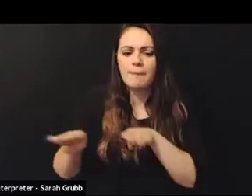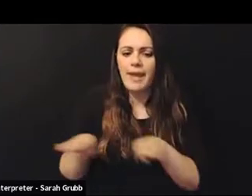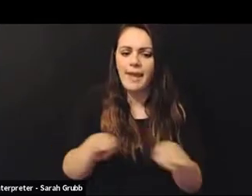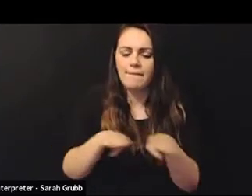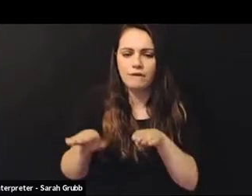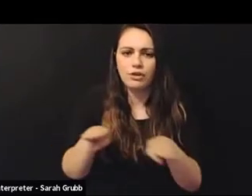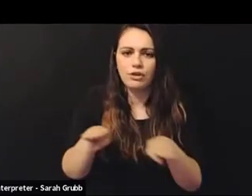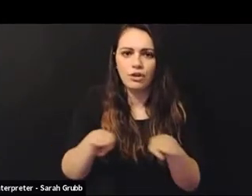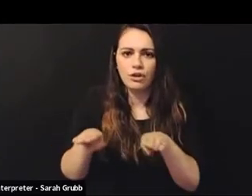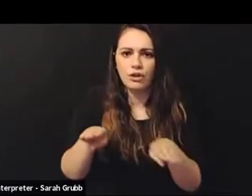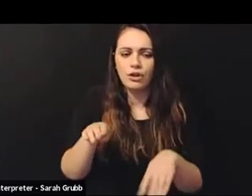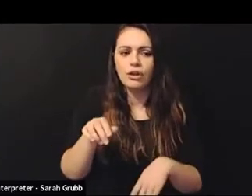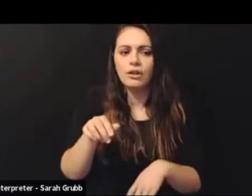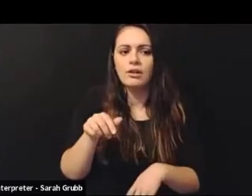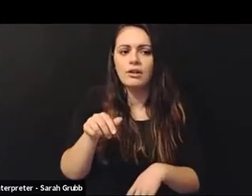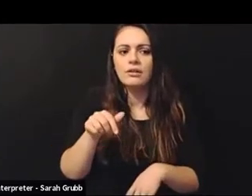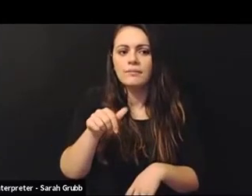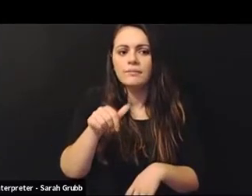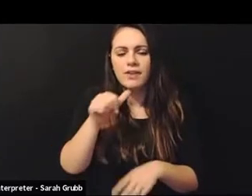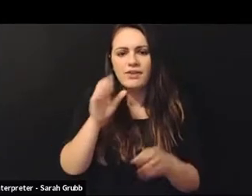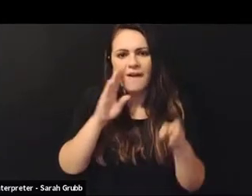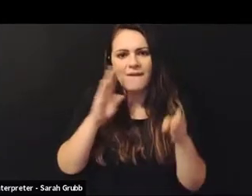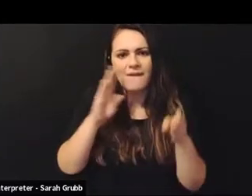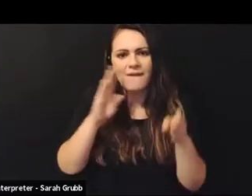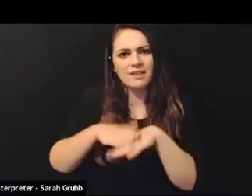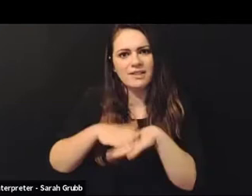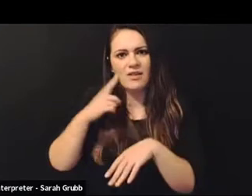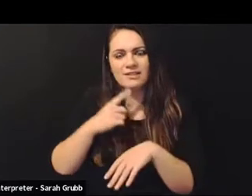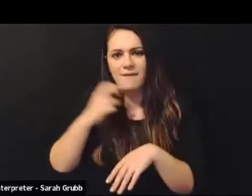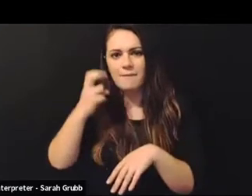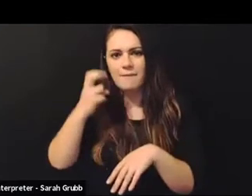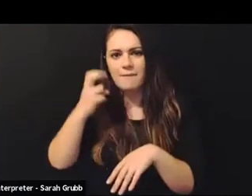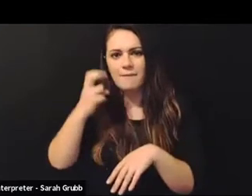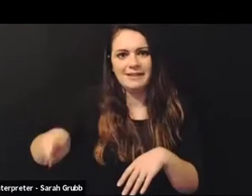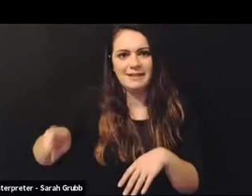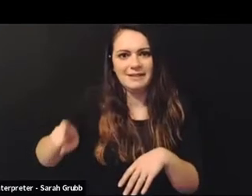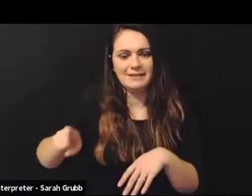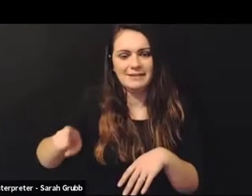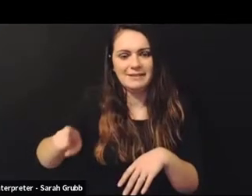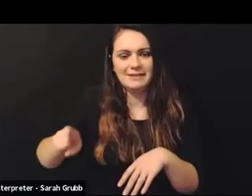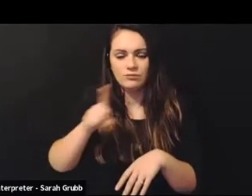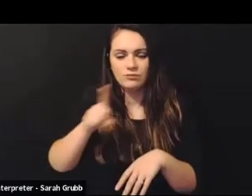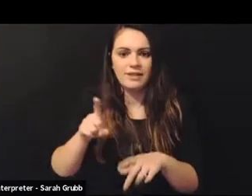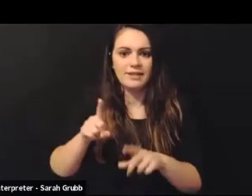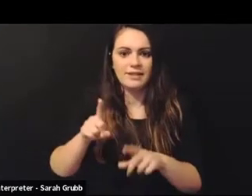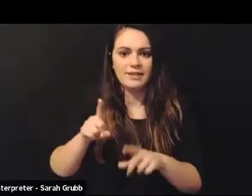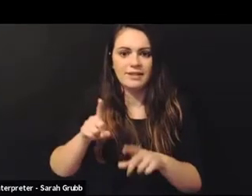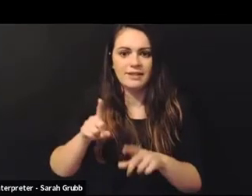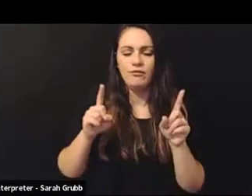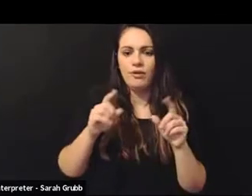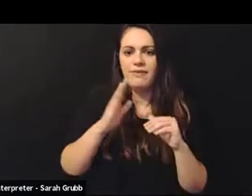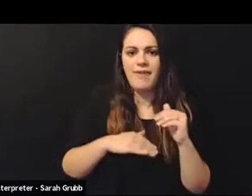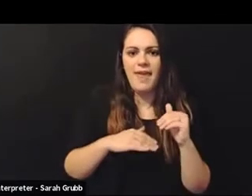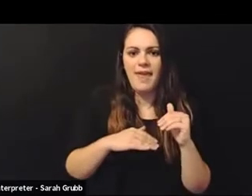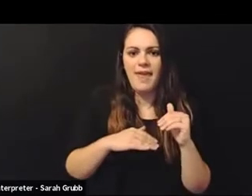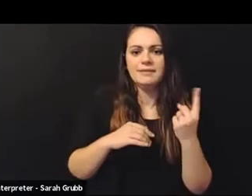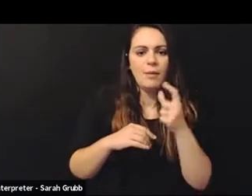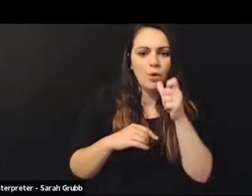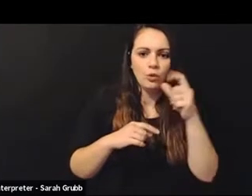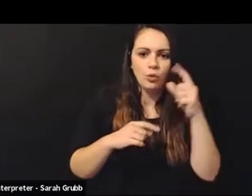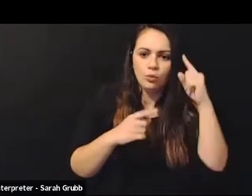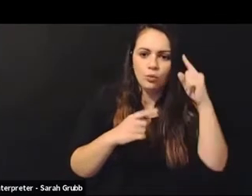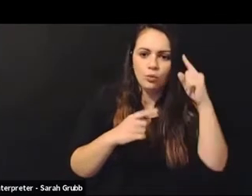needs of children with deafblindness, which are very unique and different than someone who is just processing sensory information